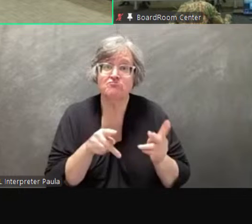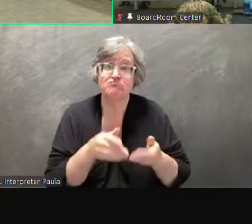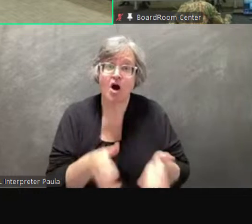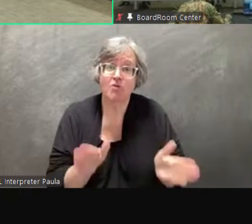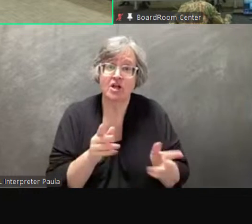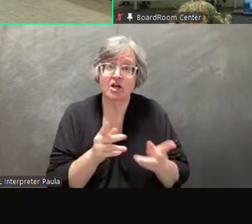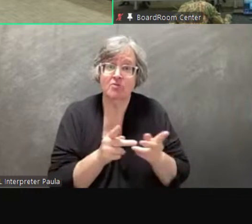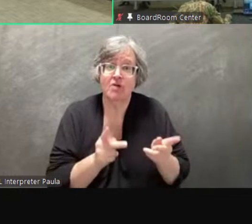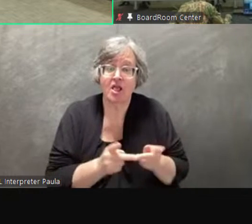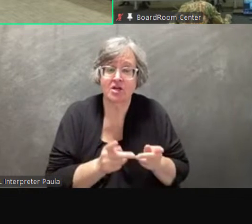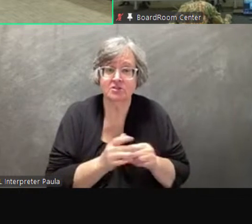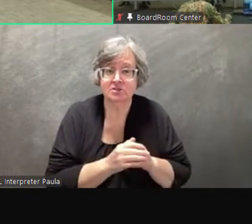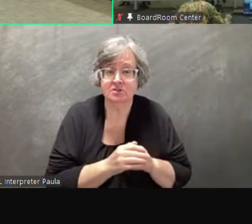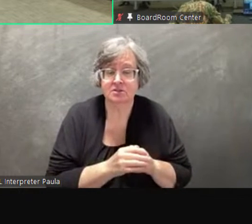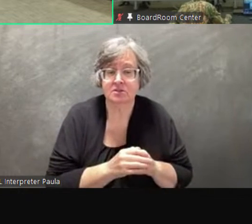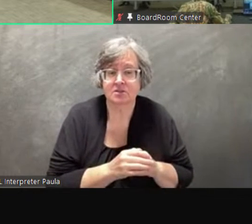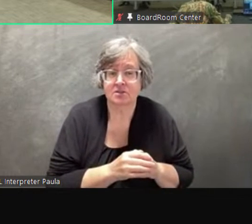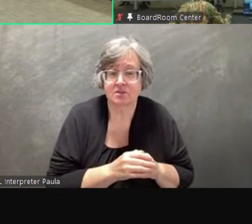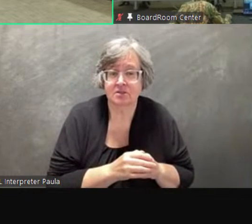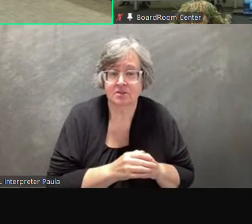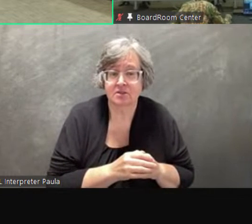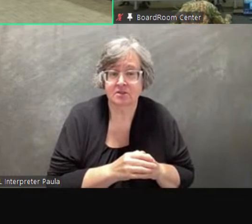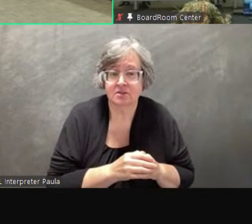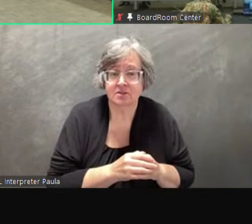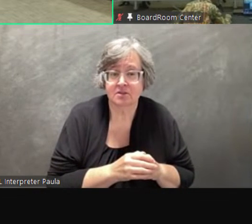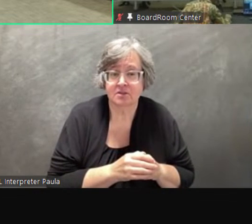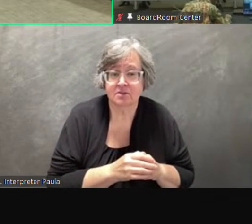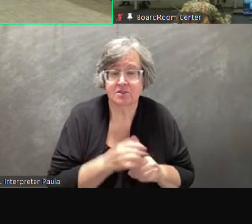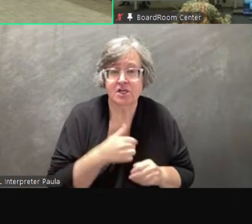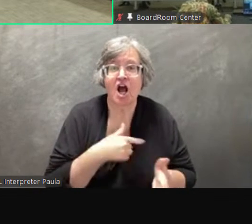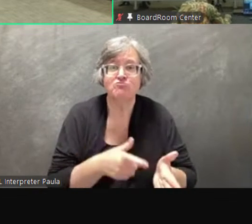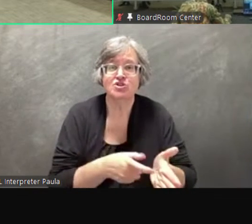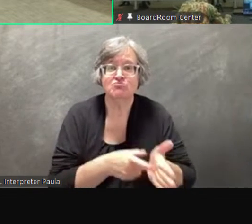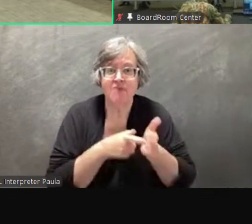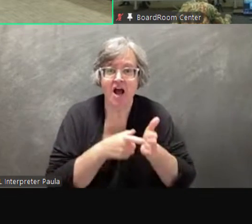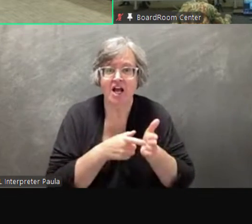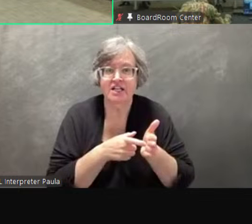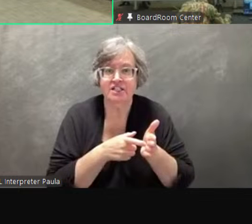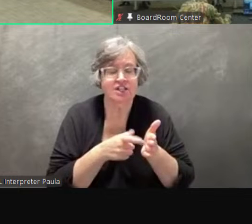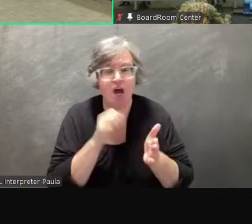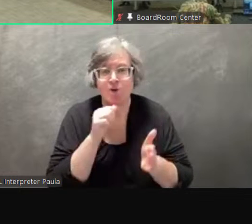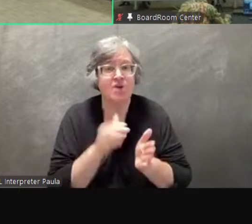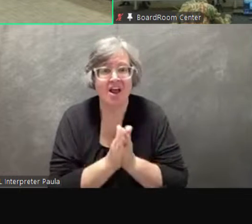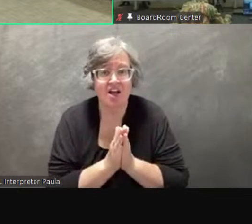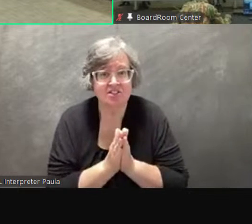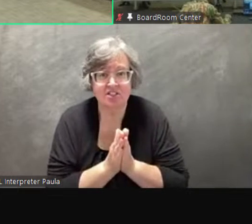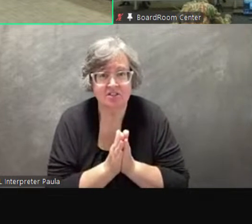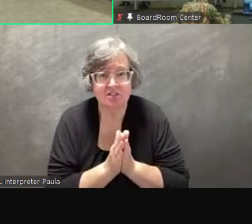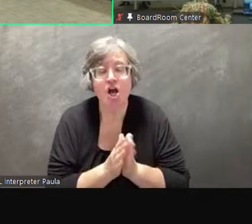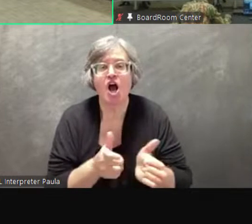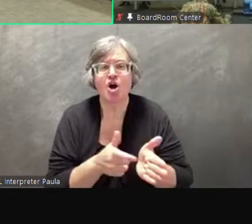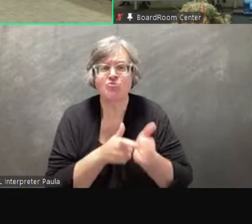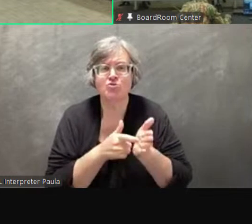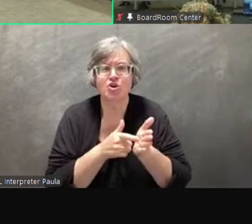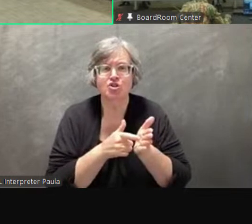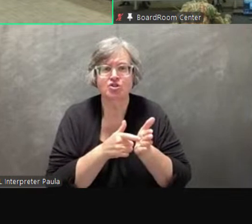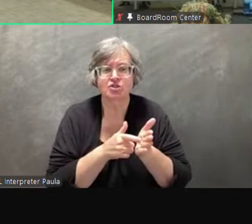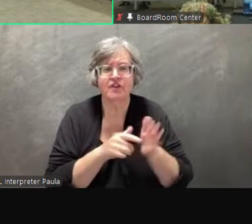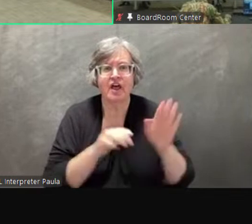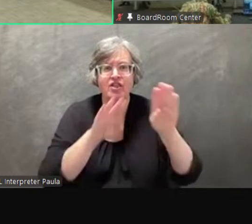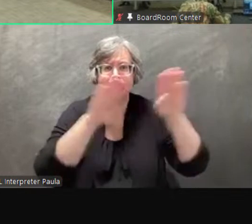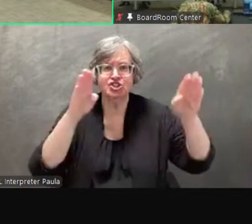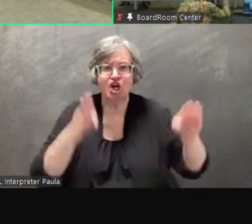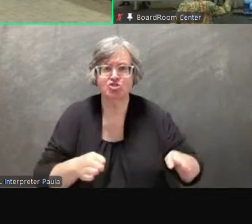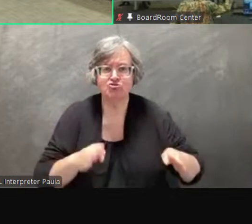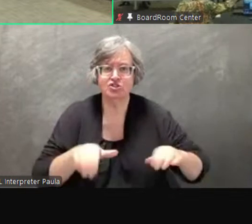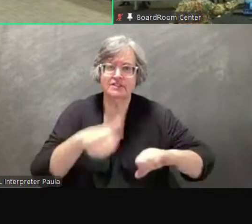it's unacceptable. I am demanding, not asking, that shelter go back